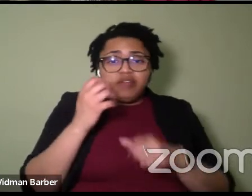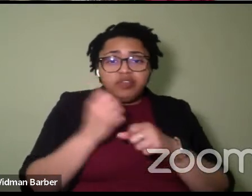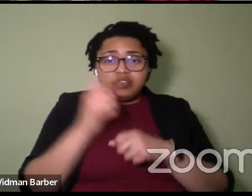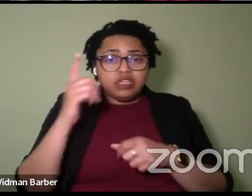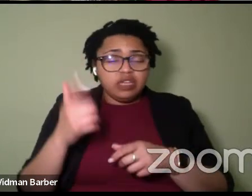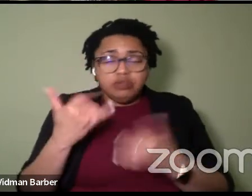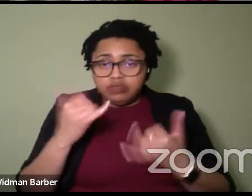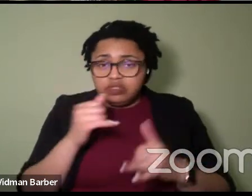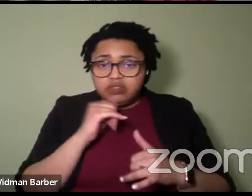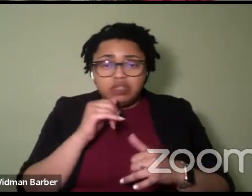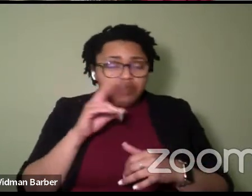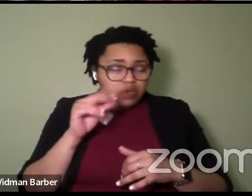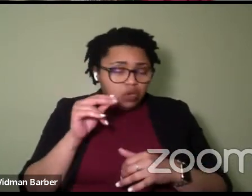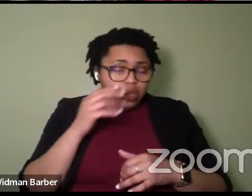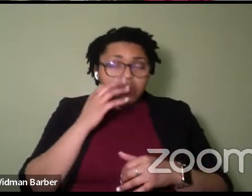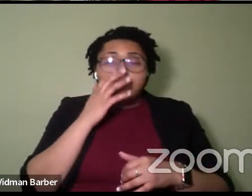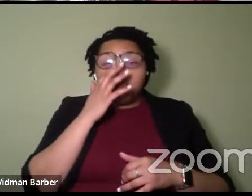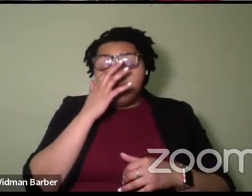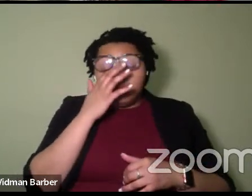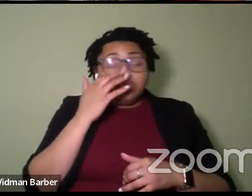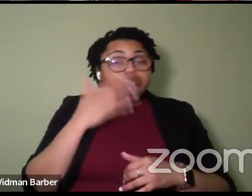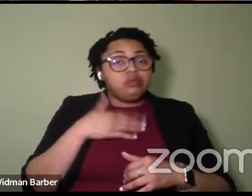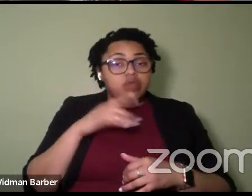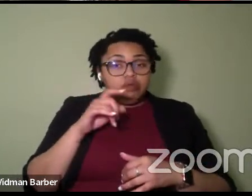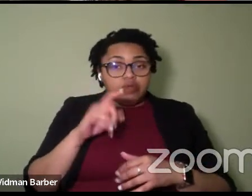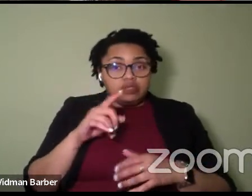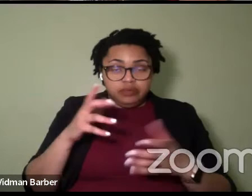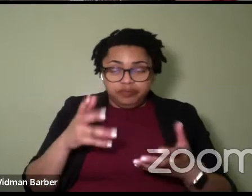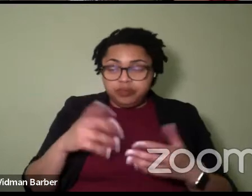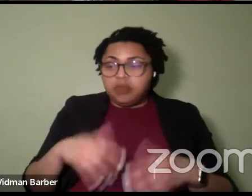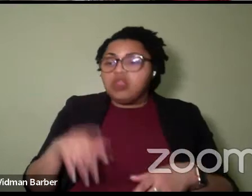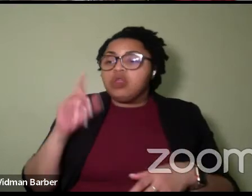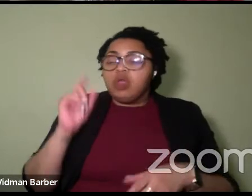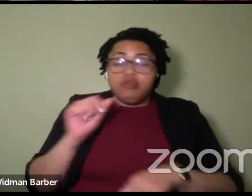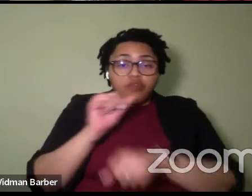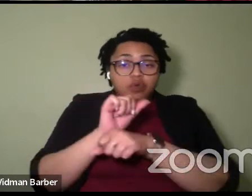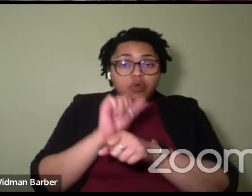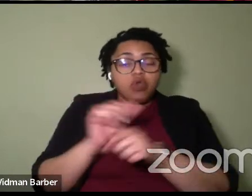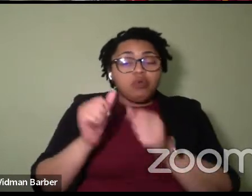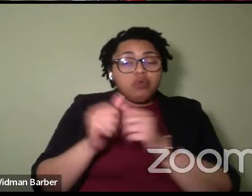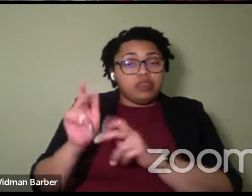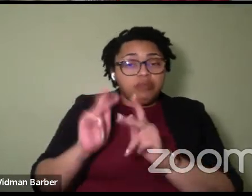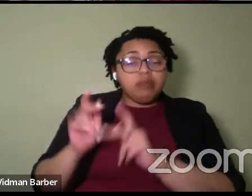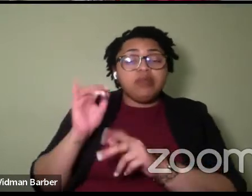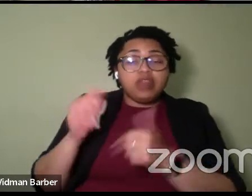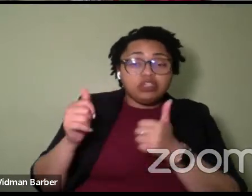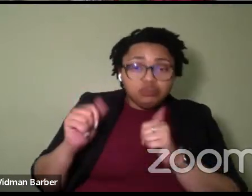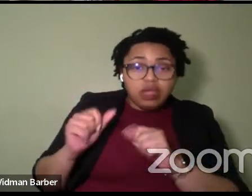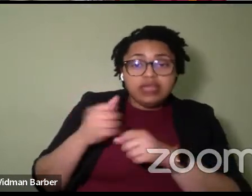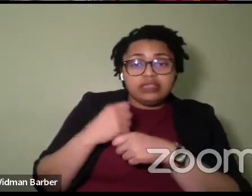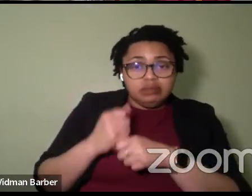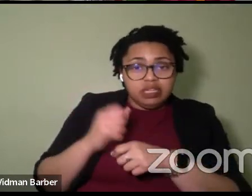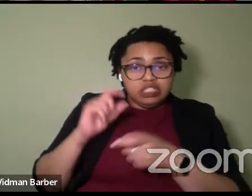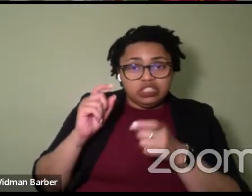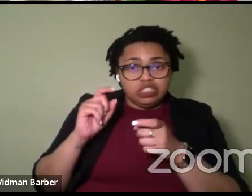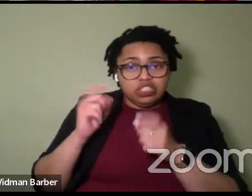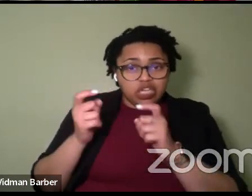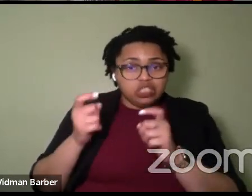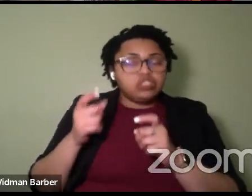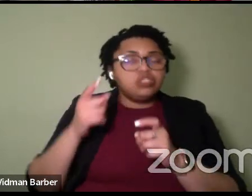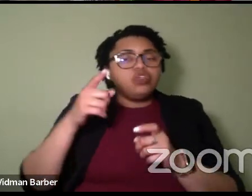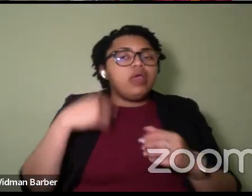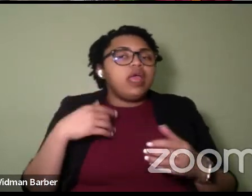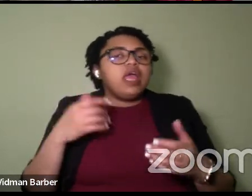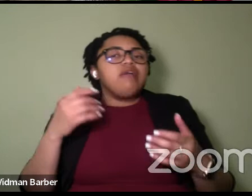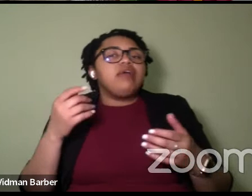are trying to work on change so that you can have at least some chance of getting through